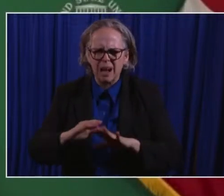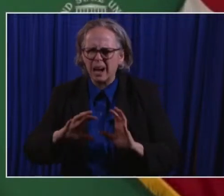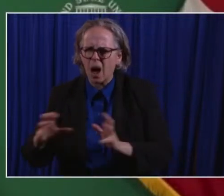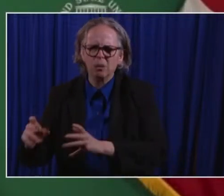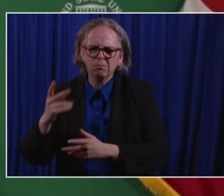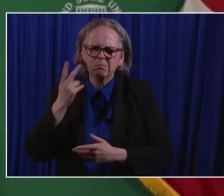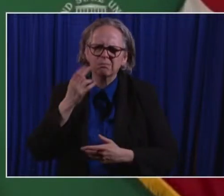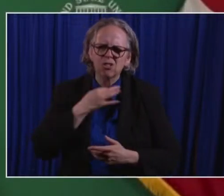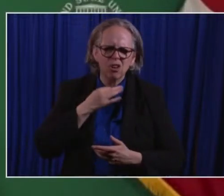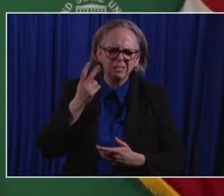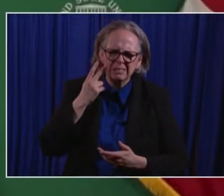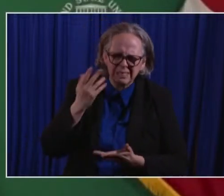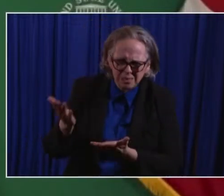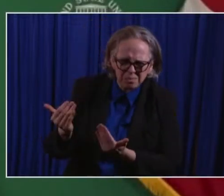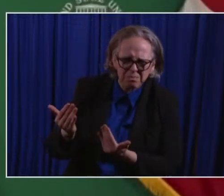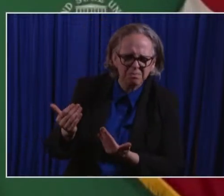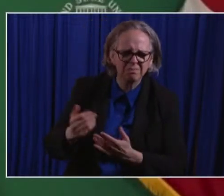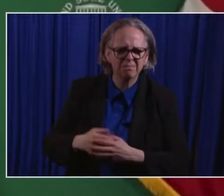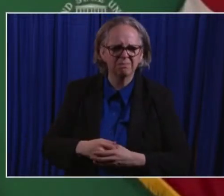exactly where we are.